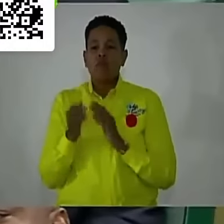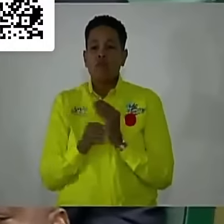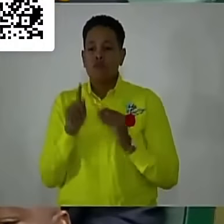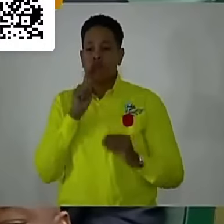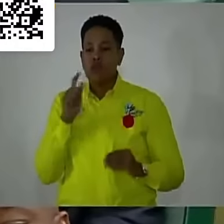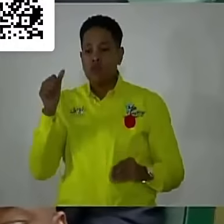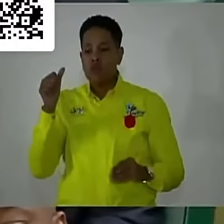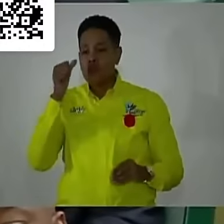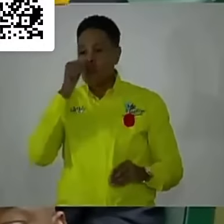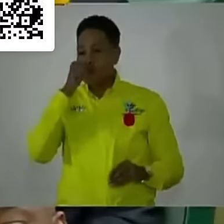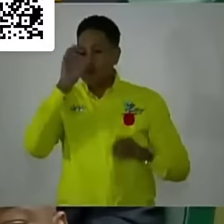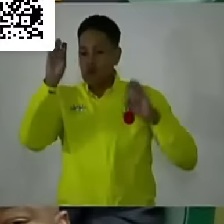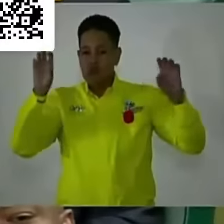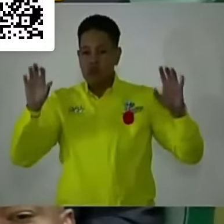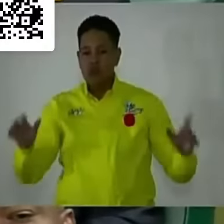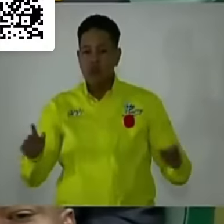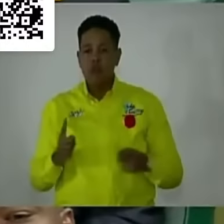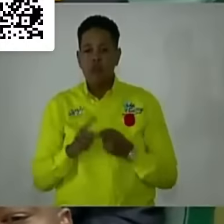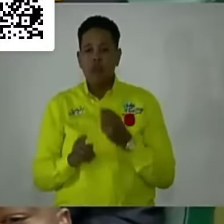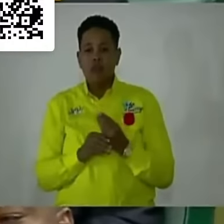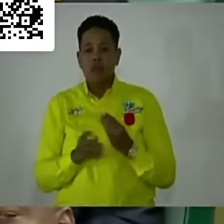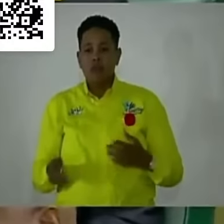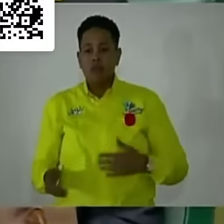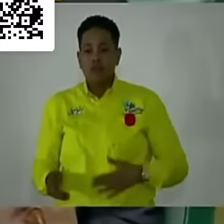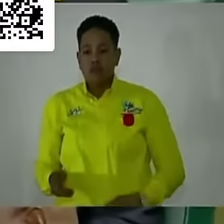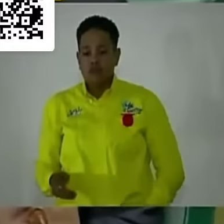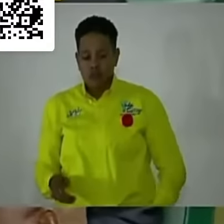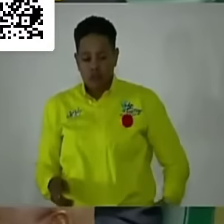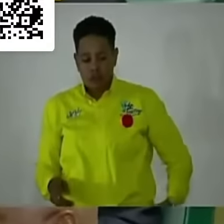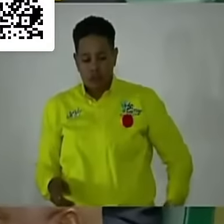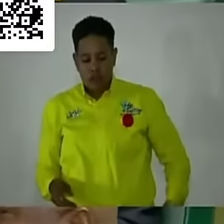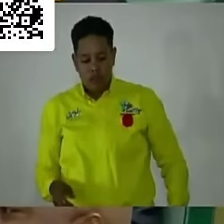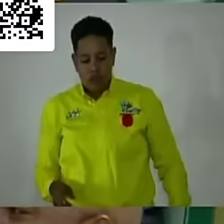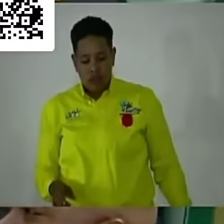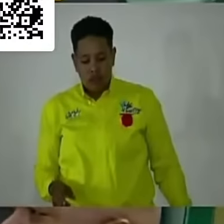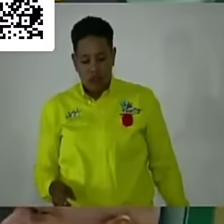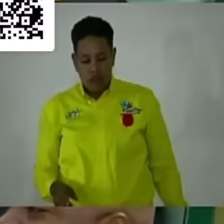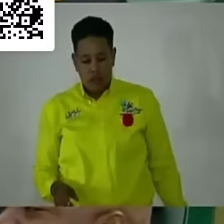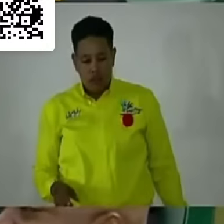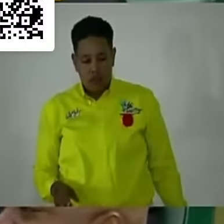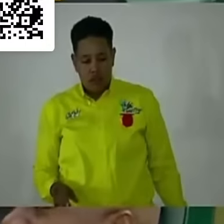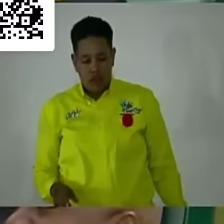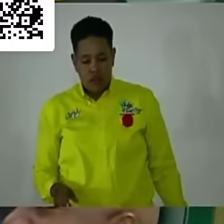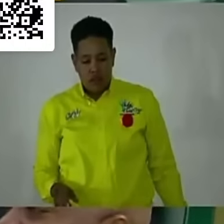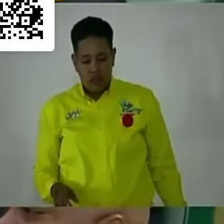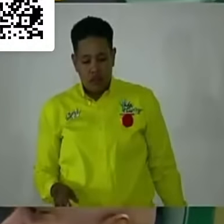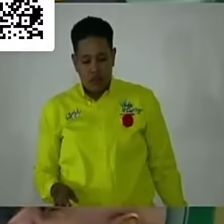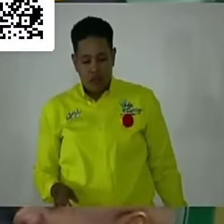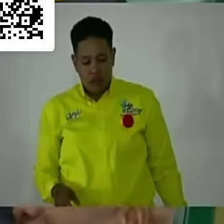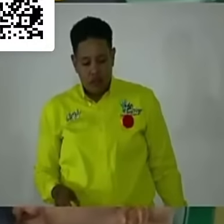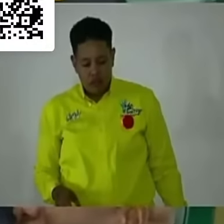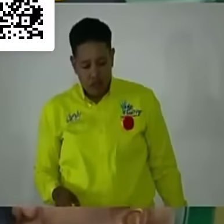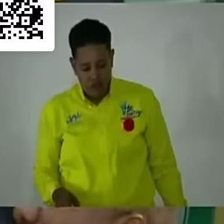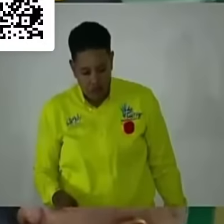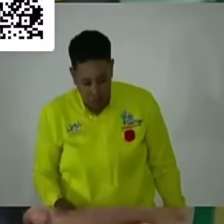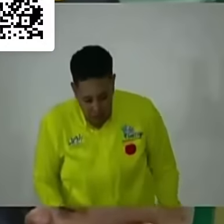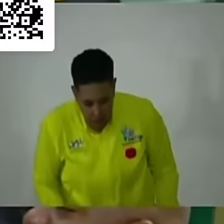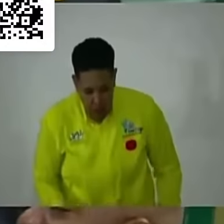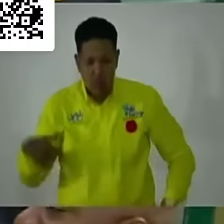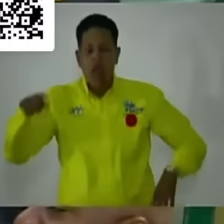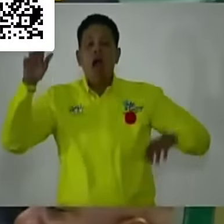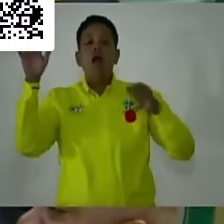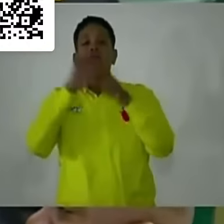drug distributor, yes, a drug distributor. Every week, I think you are all fully